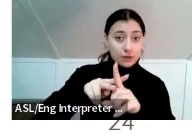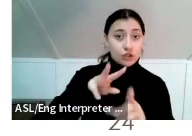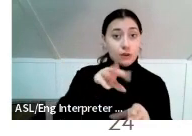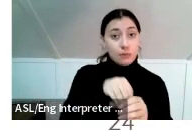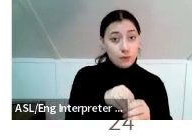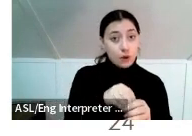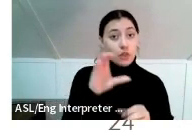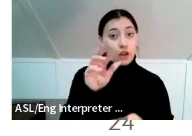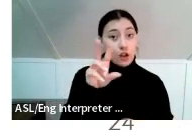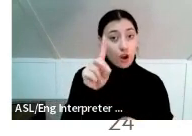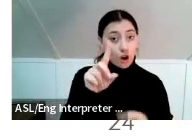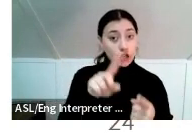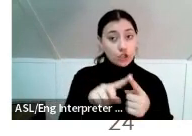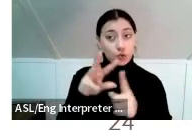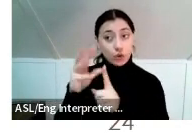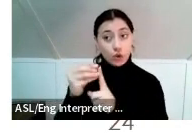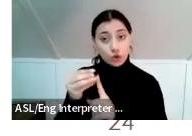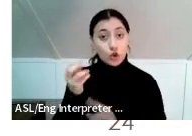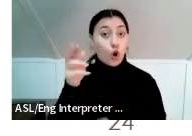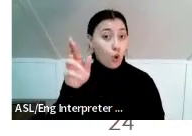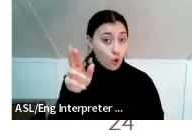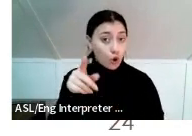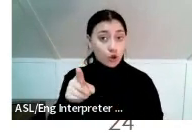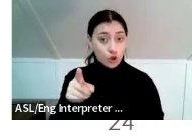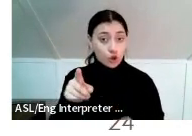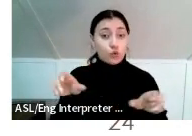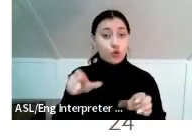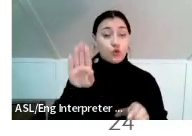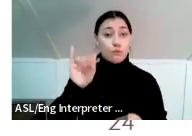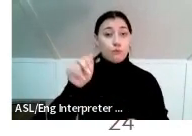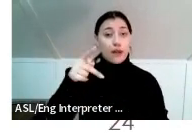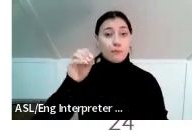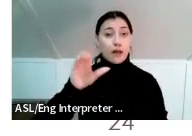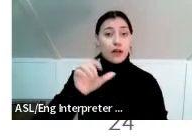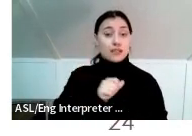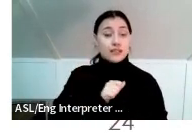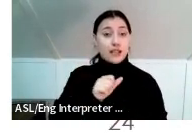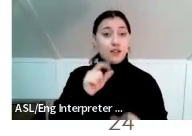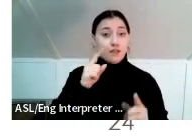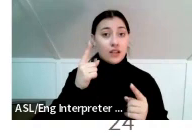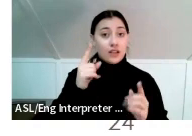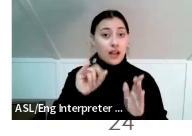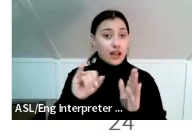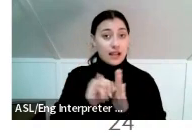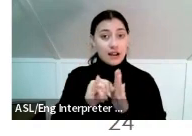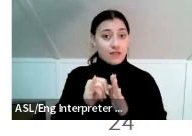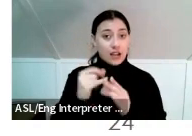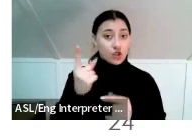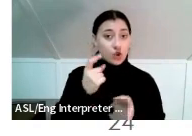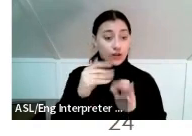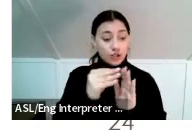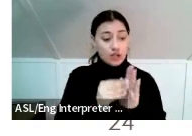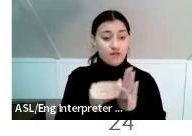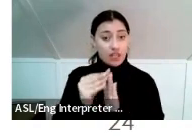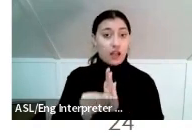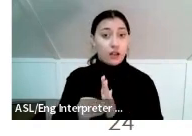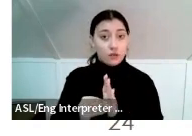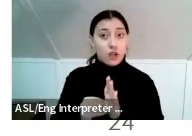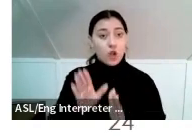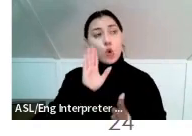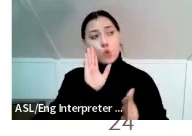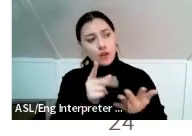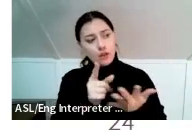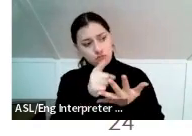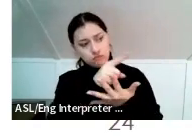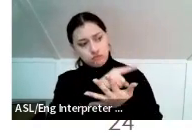to Culture or you do the BIPOC-centered self-identification questionnaire. They will be reviewed,